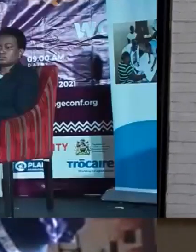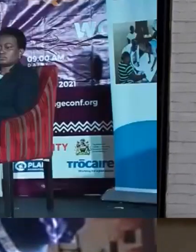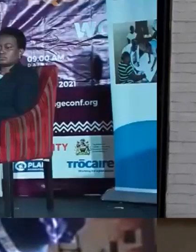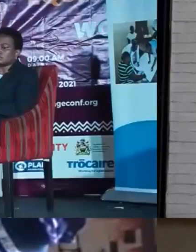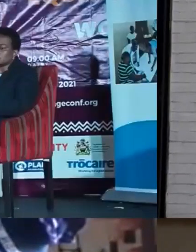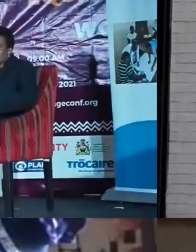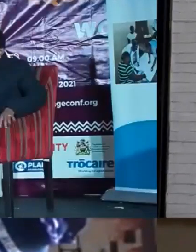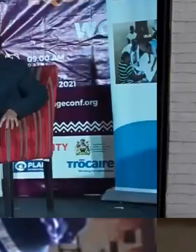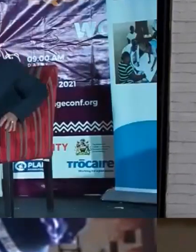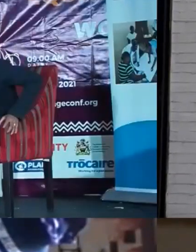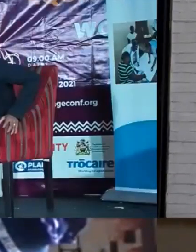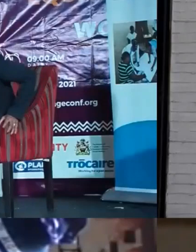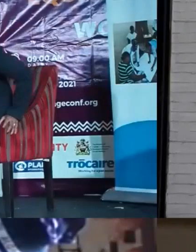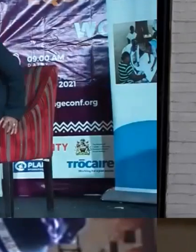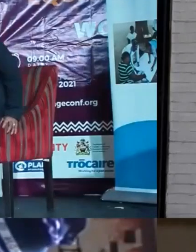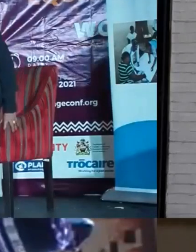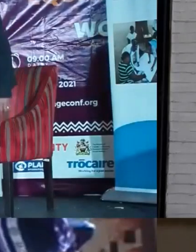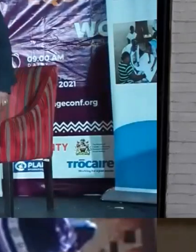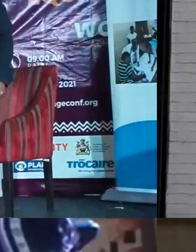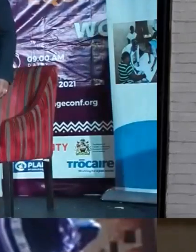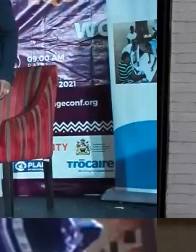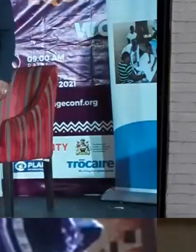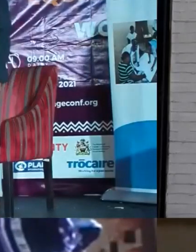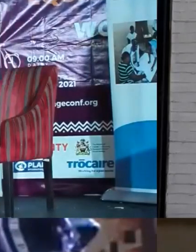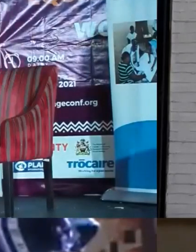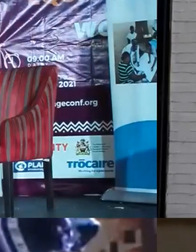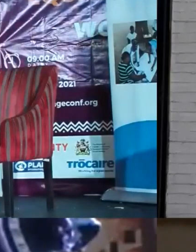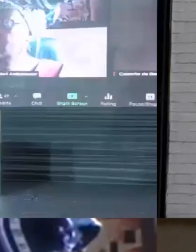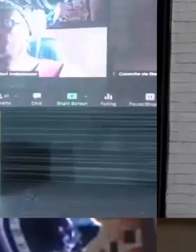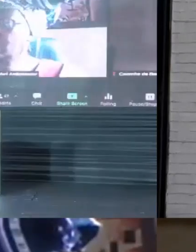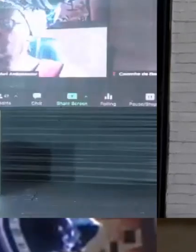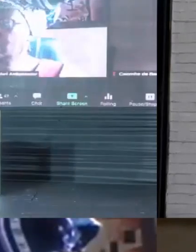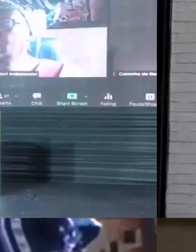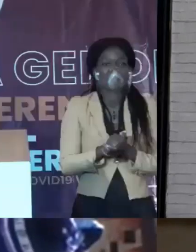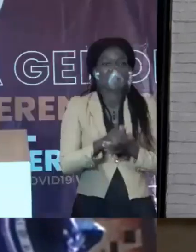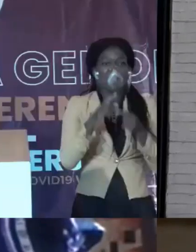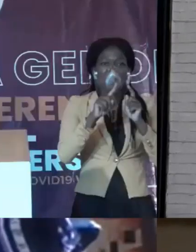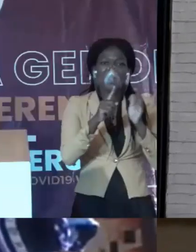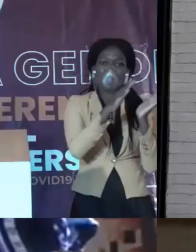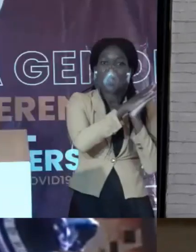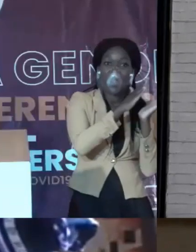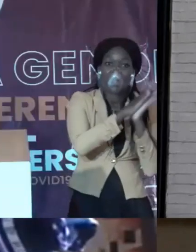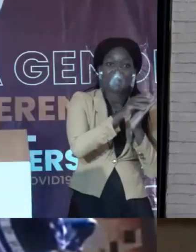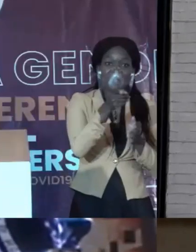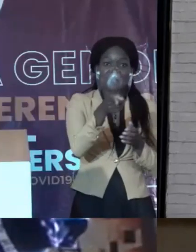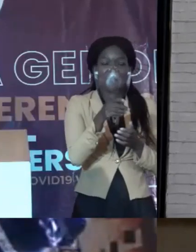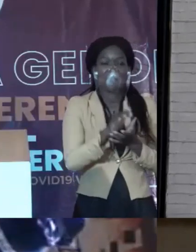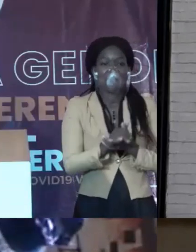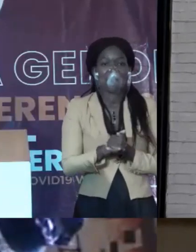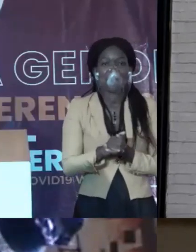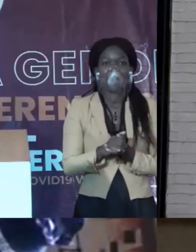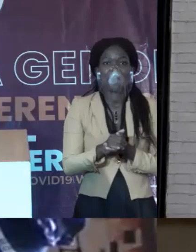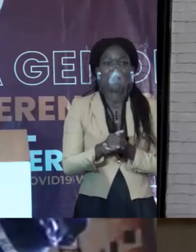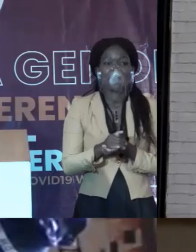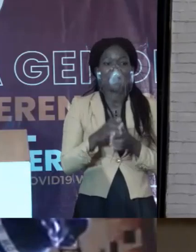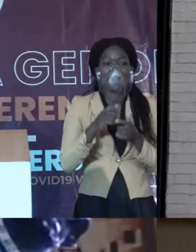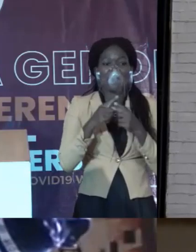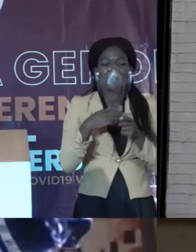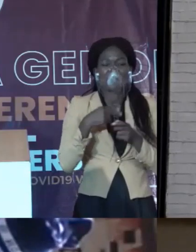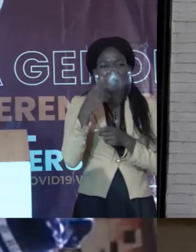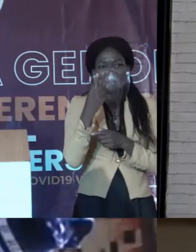are legislative, regulatory, and they're cultural as well. And we find